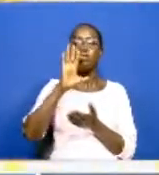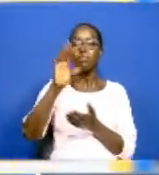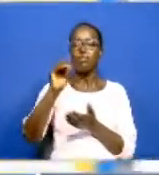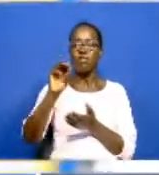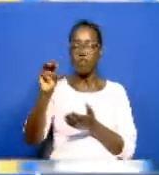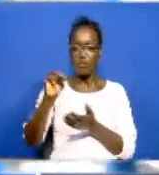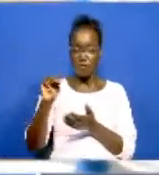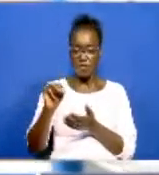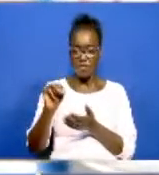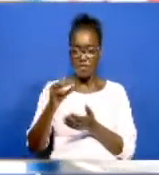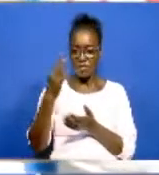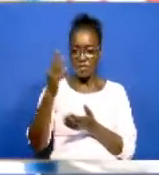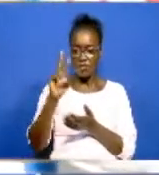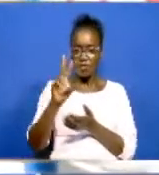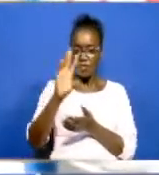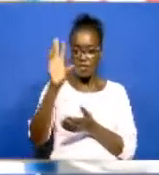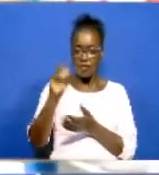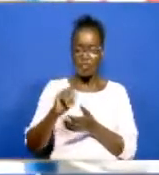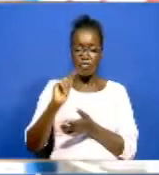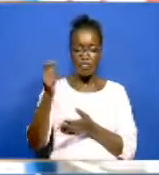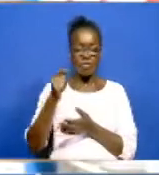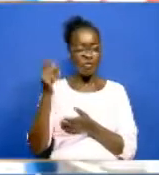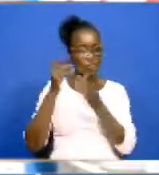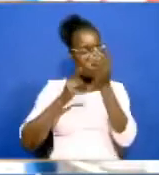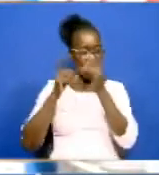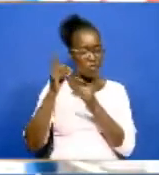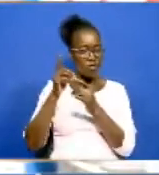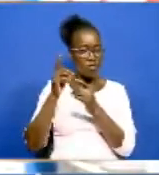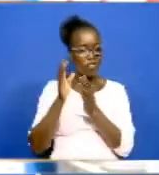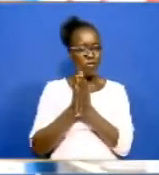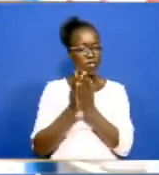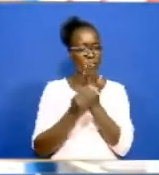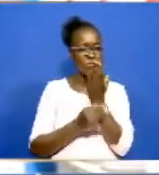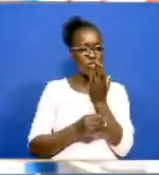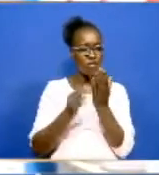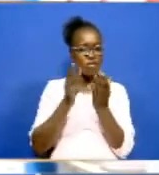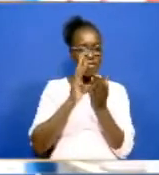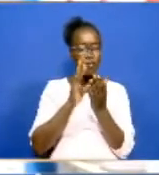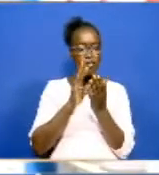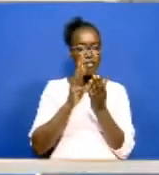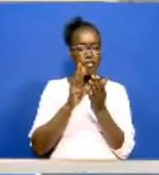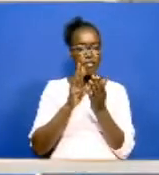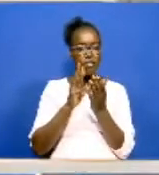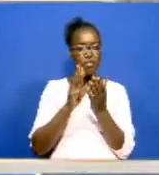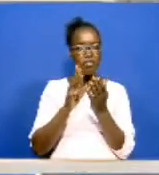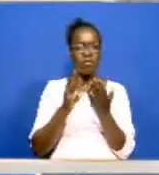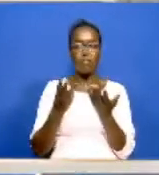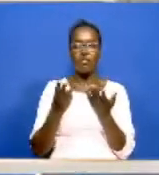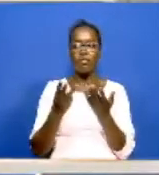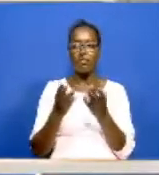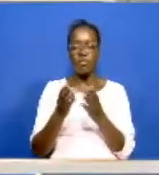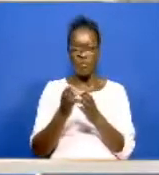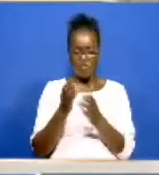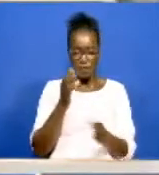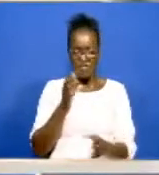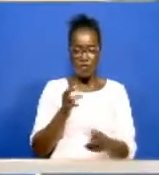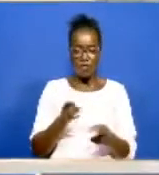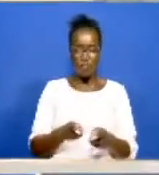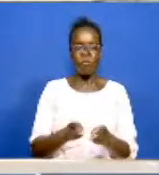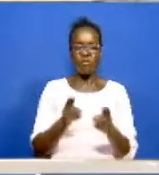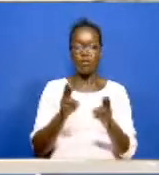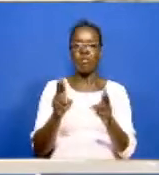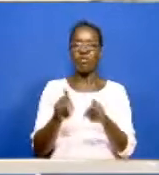million, 32% of Kenyans rely on unimproved water sources such as ponds, shallow wells and rivers,